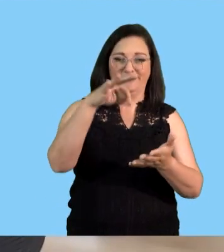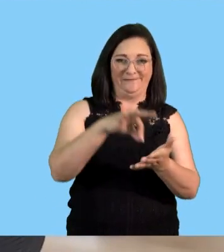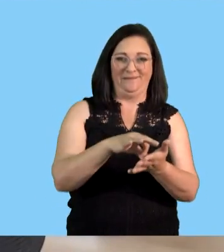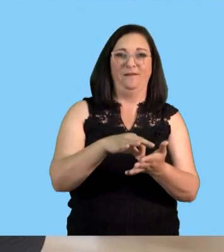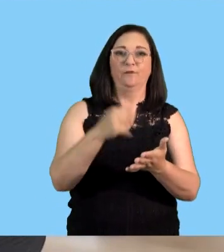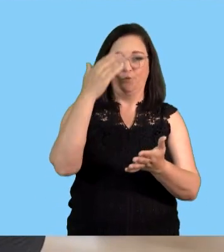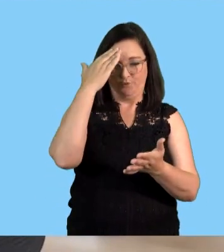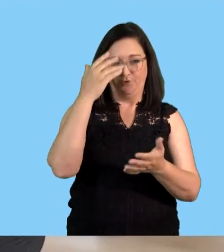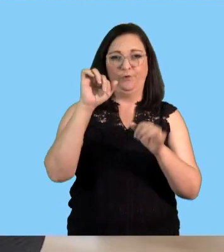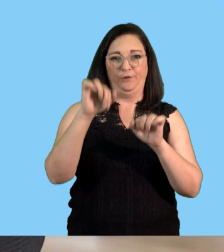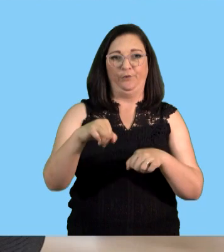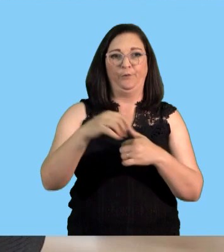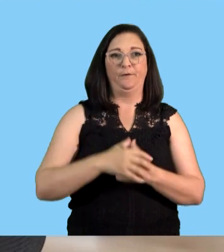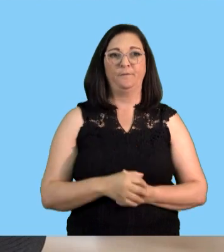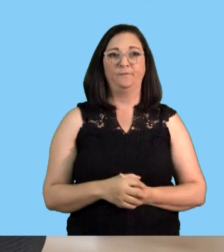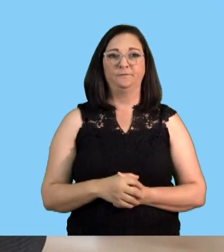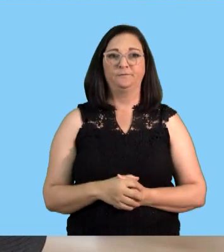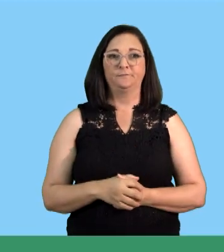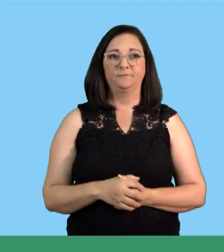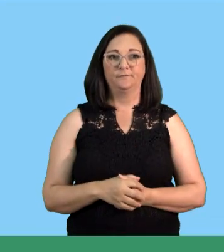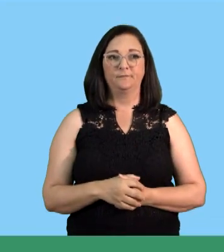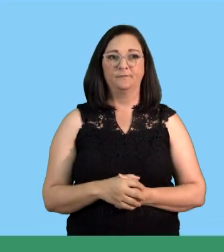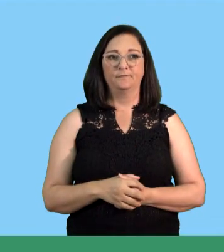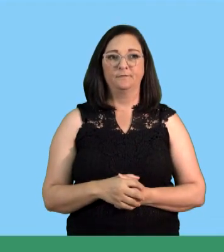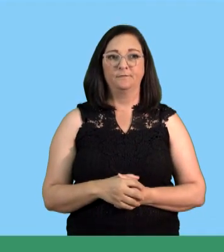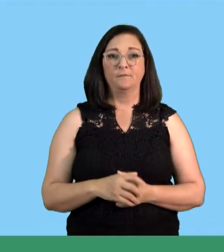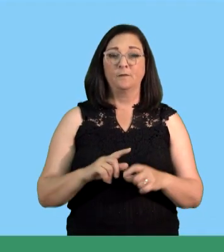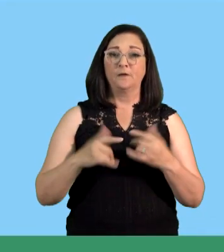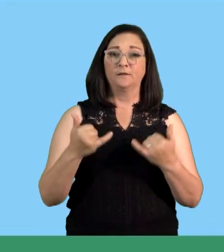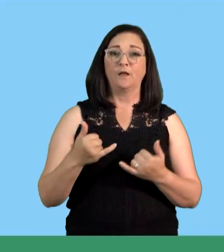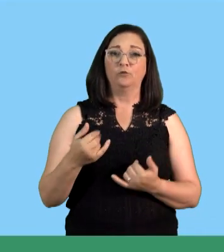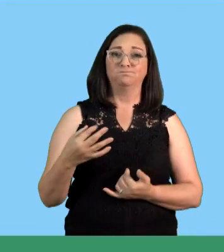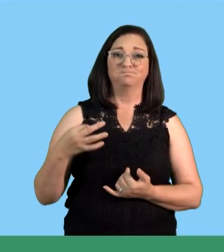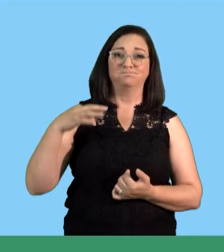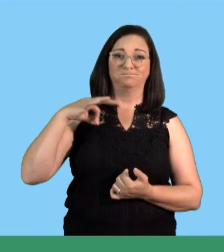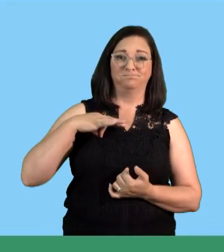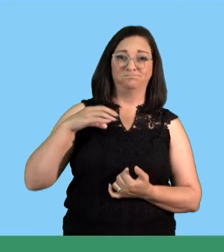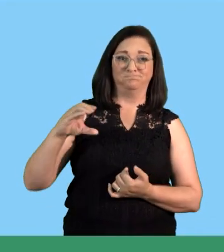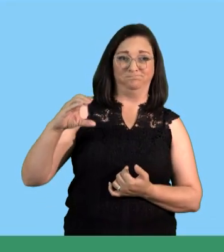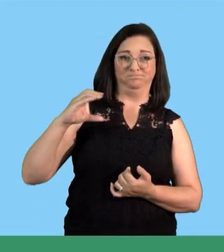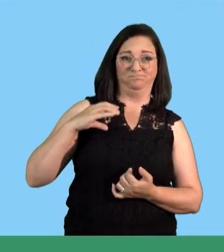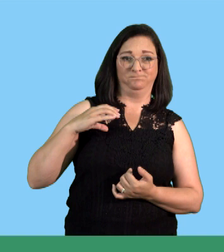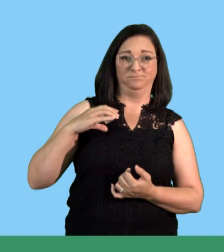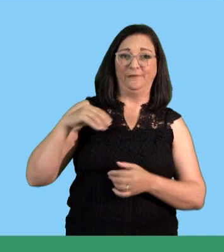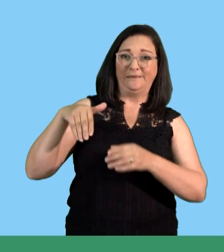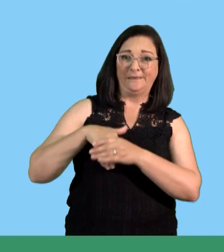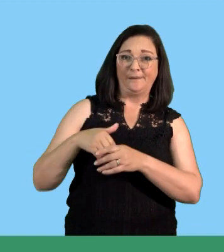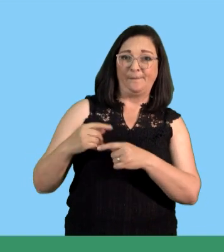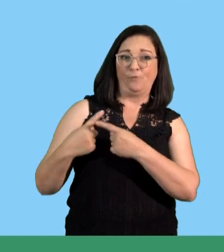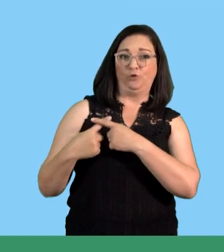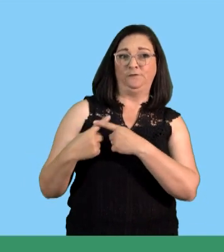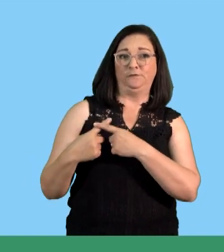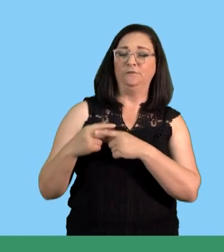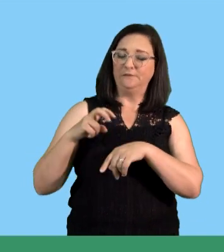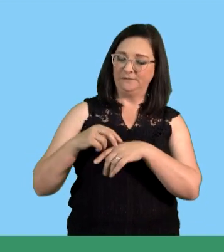signing to show that you've agreed. Right, then the remuneration package, including the benefits, must be clearly indicated. You